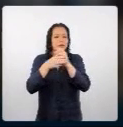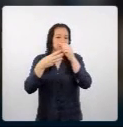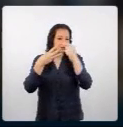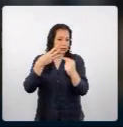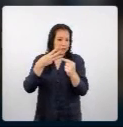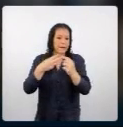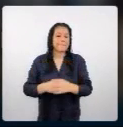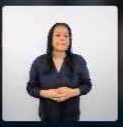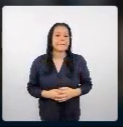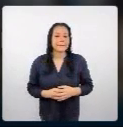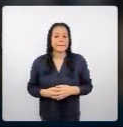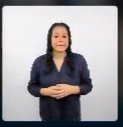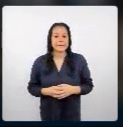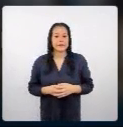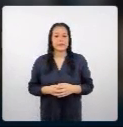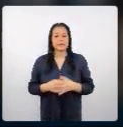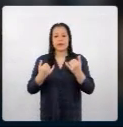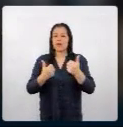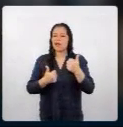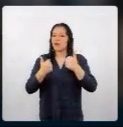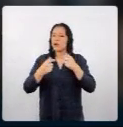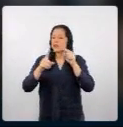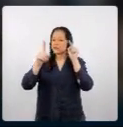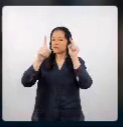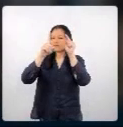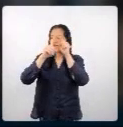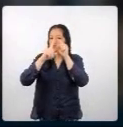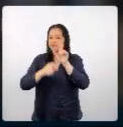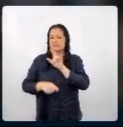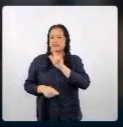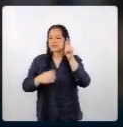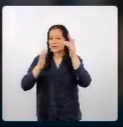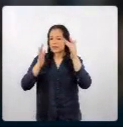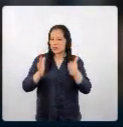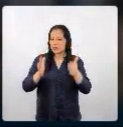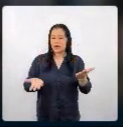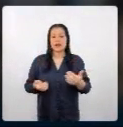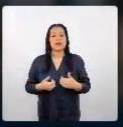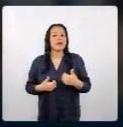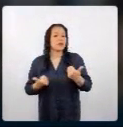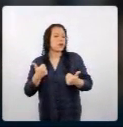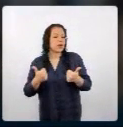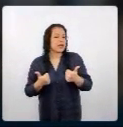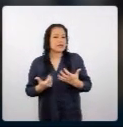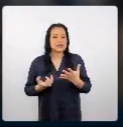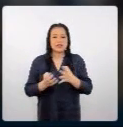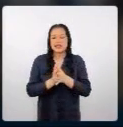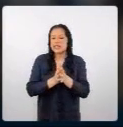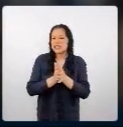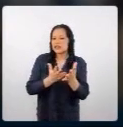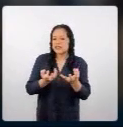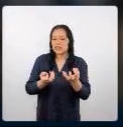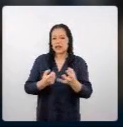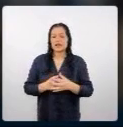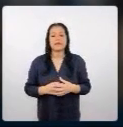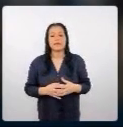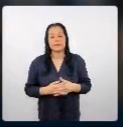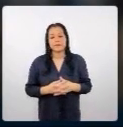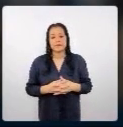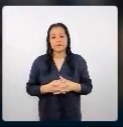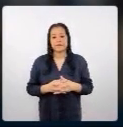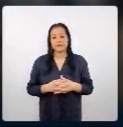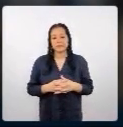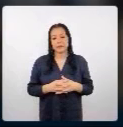Now the expectations of the travelers mostly is